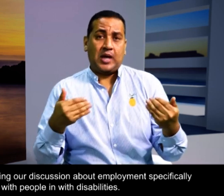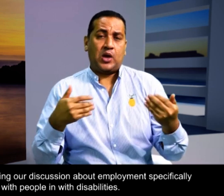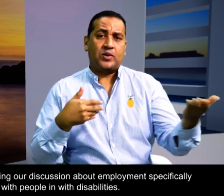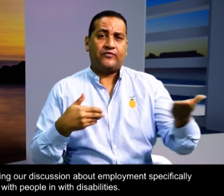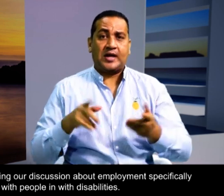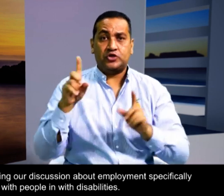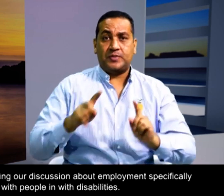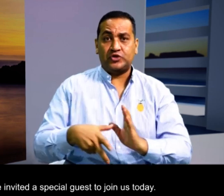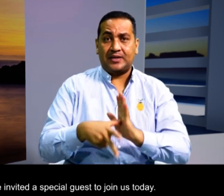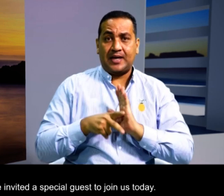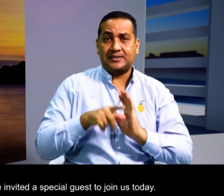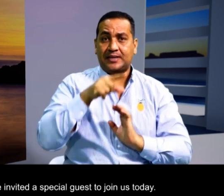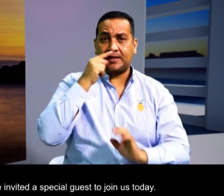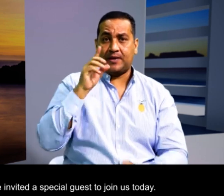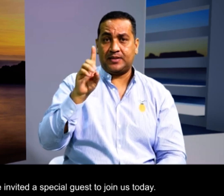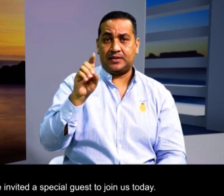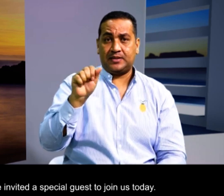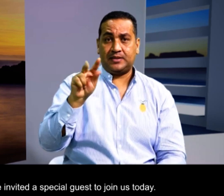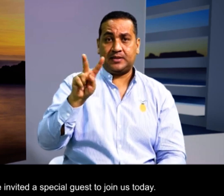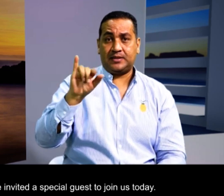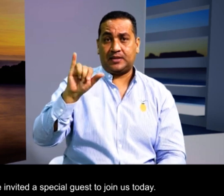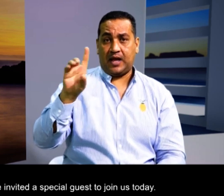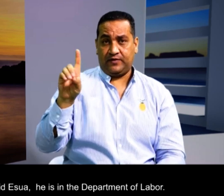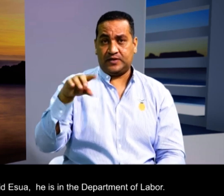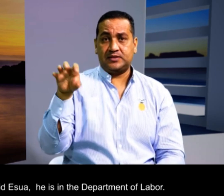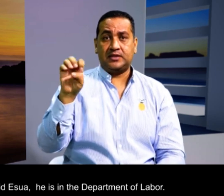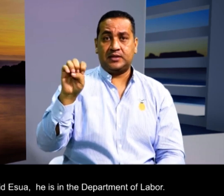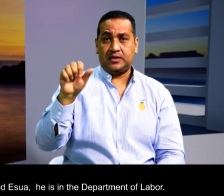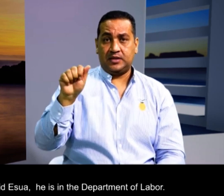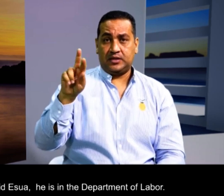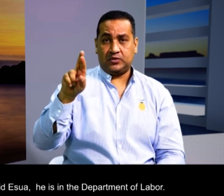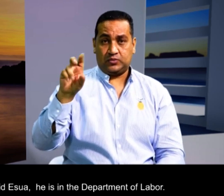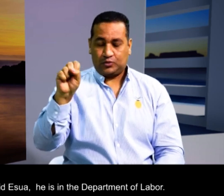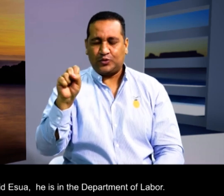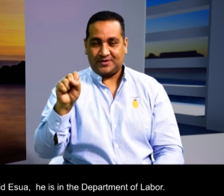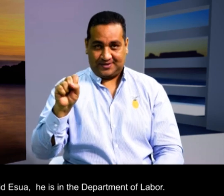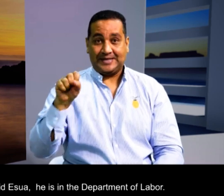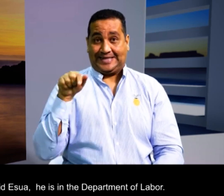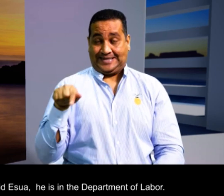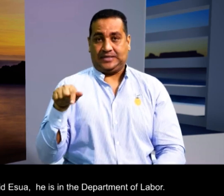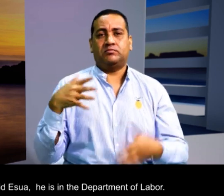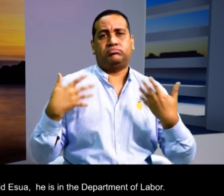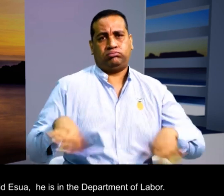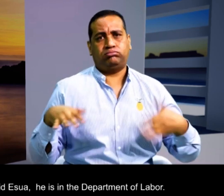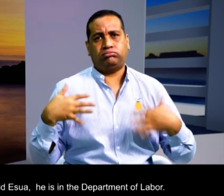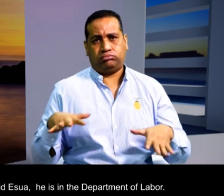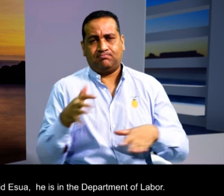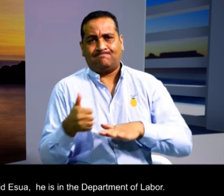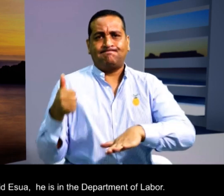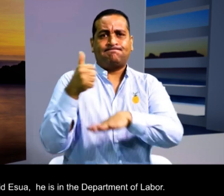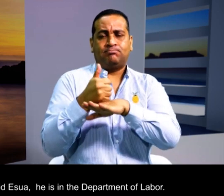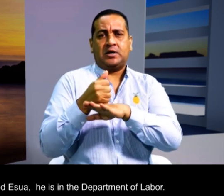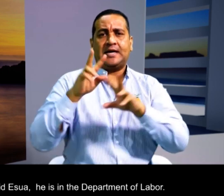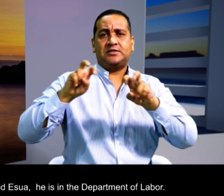disabilities. So, we've invited a special guest to join us today. It's Mr. David Esau. He is